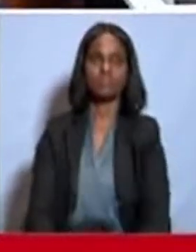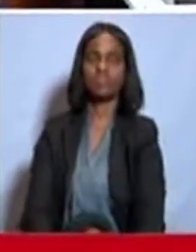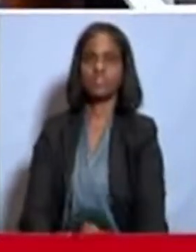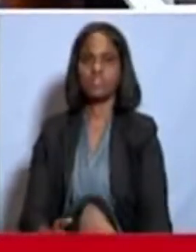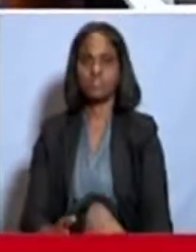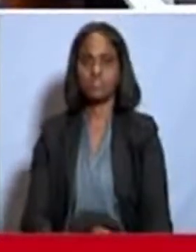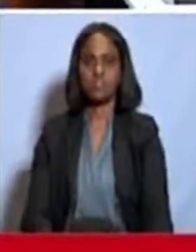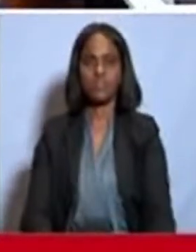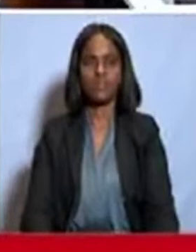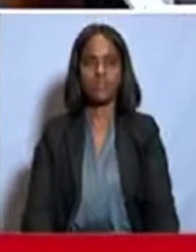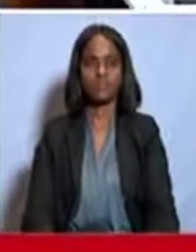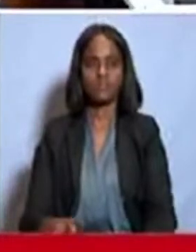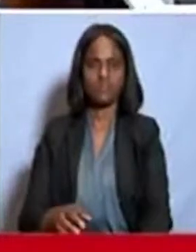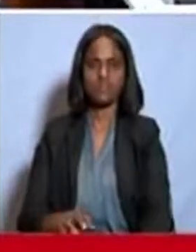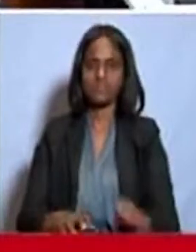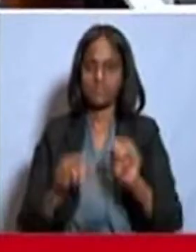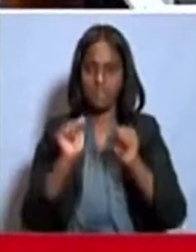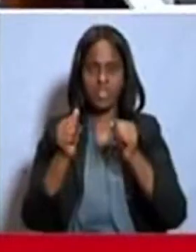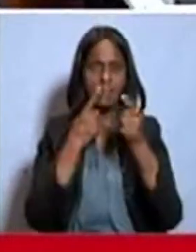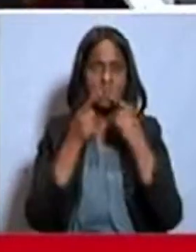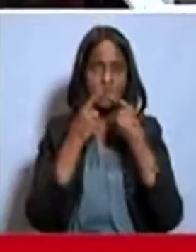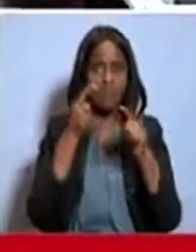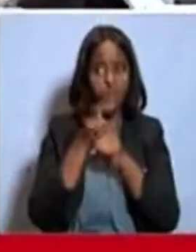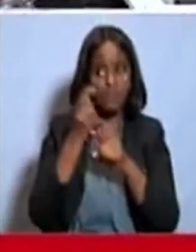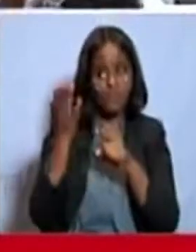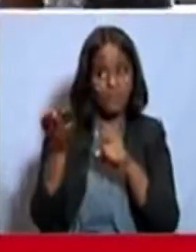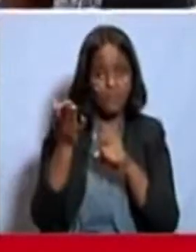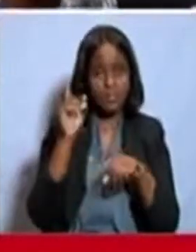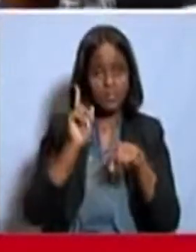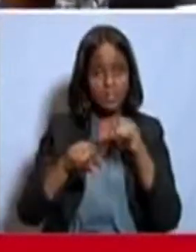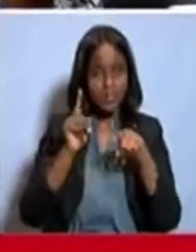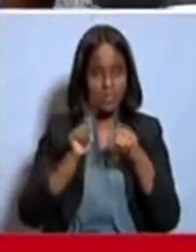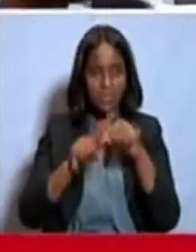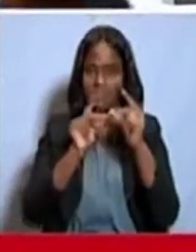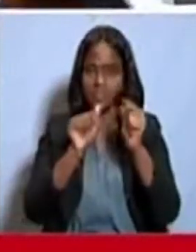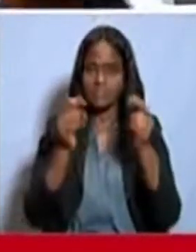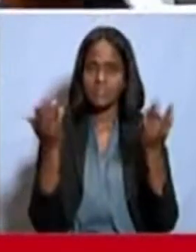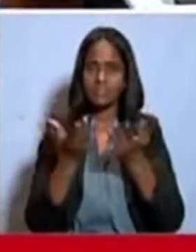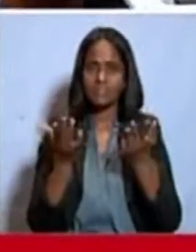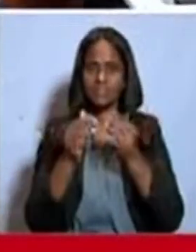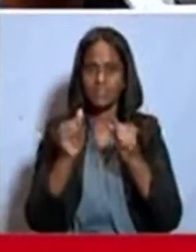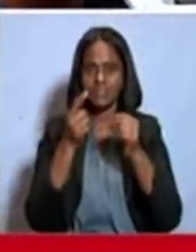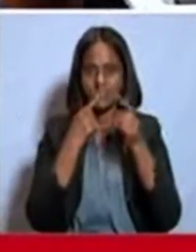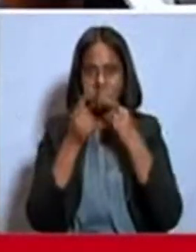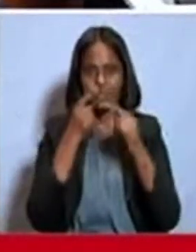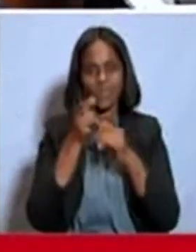You can talk from there. It won't reach.